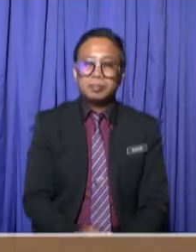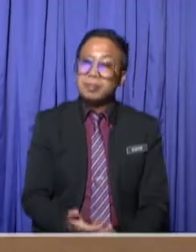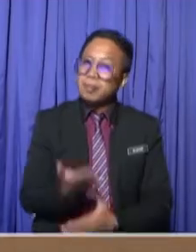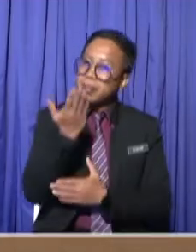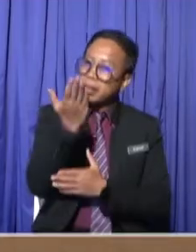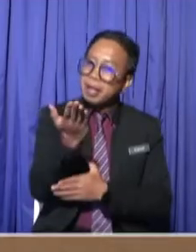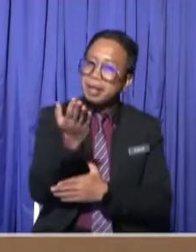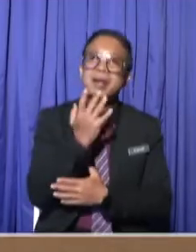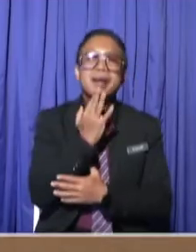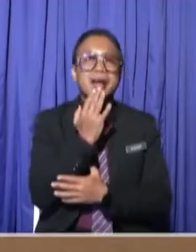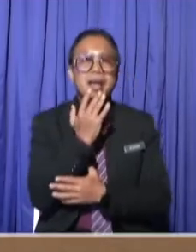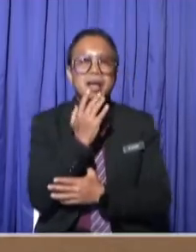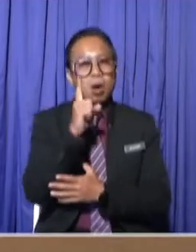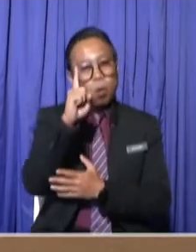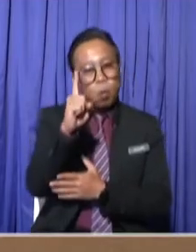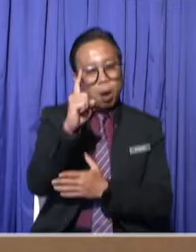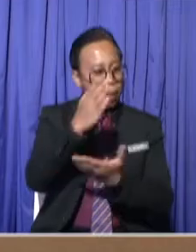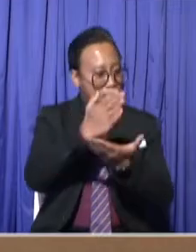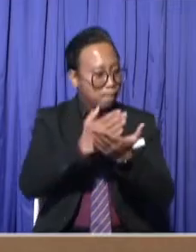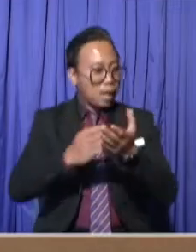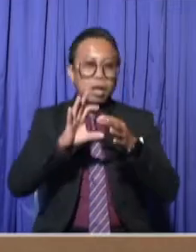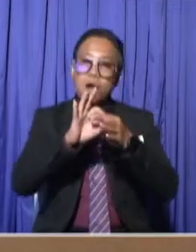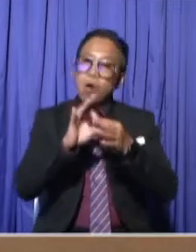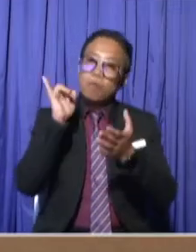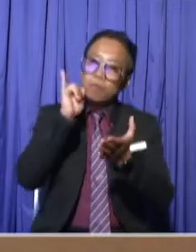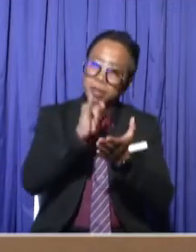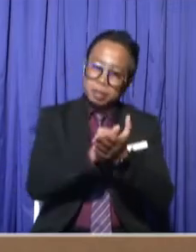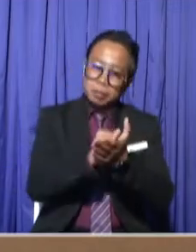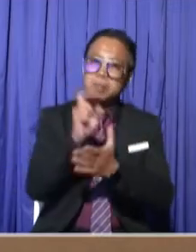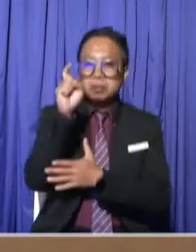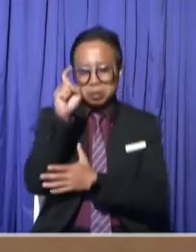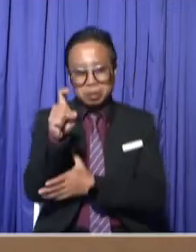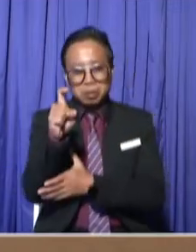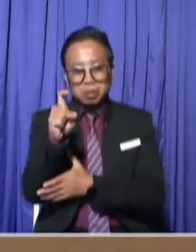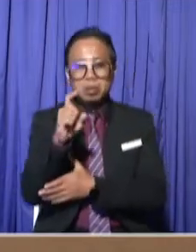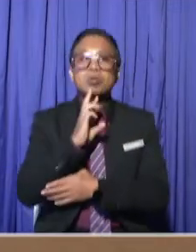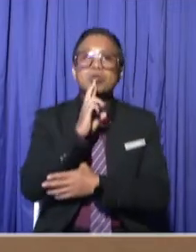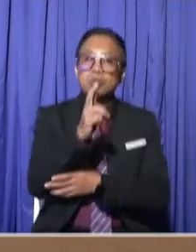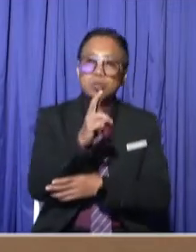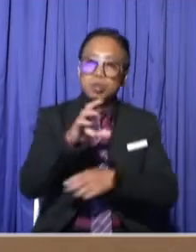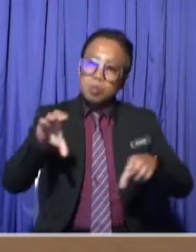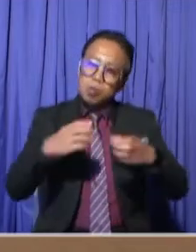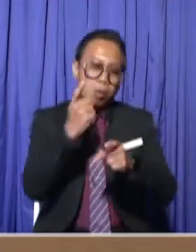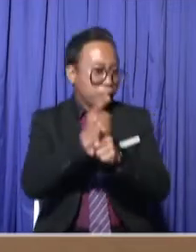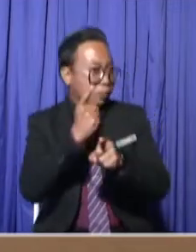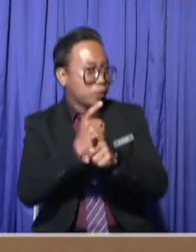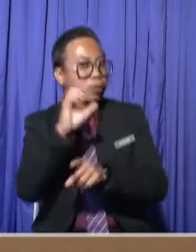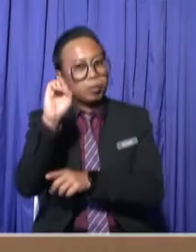Then, color one part of it. Make sure you do it neatly,